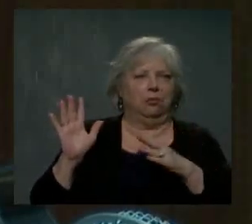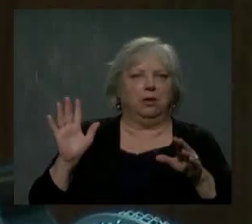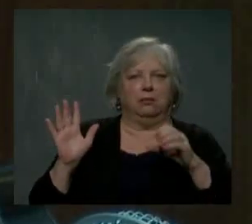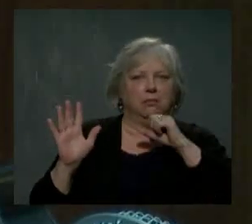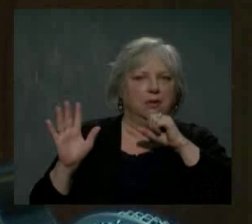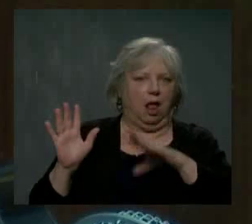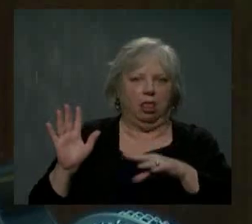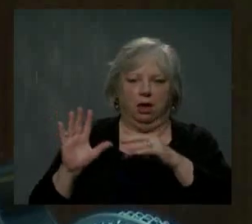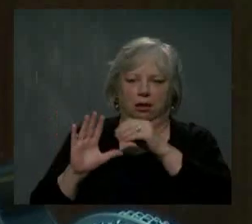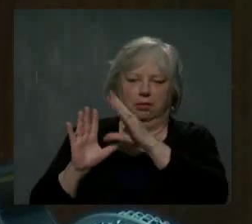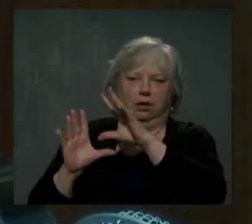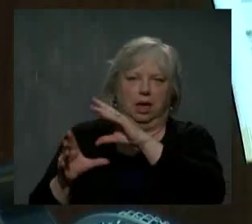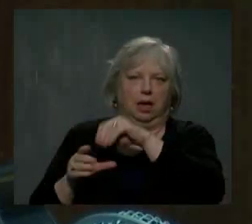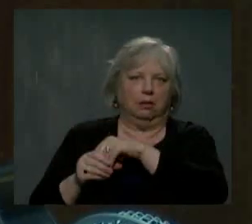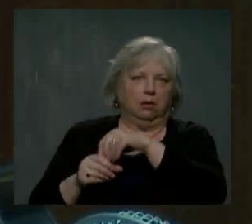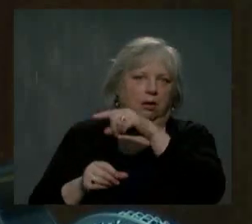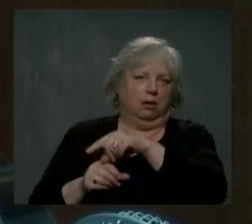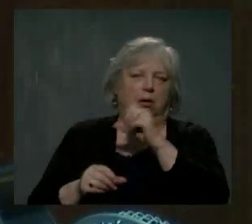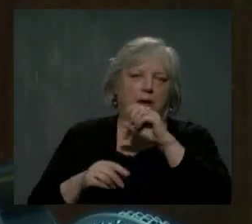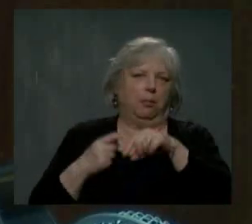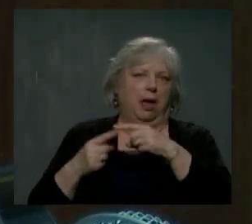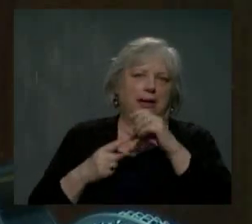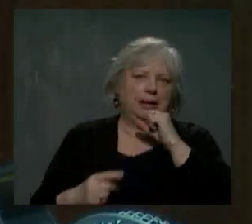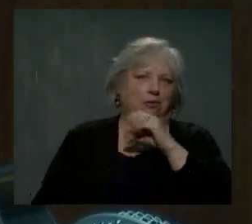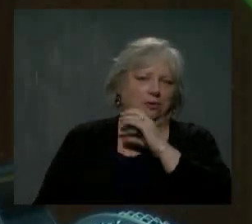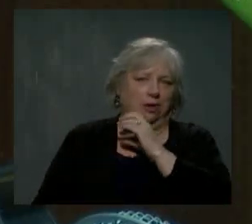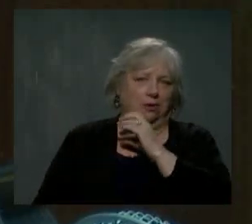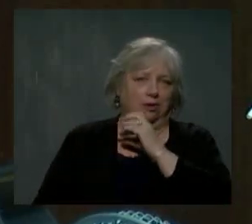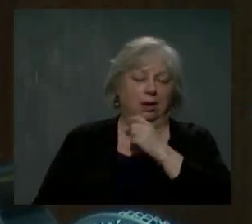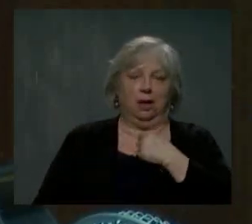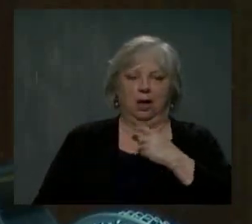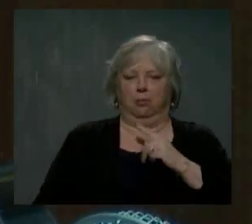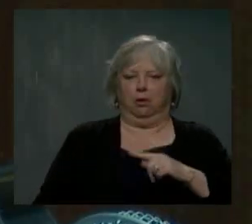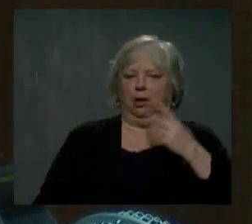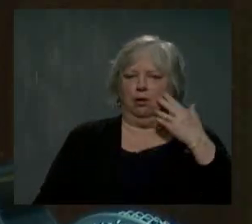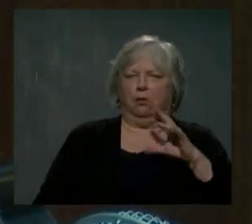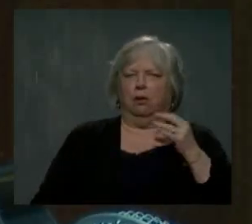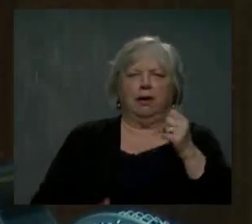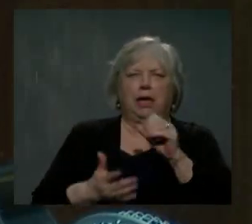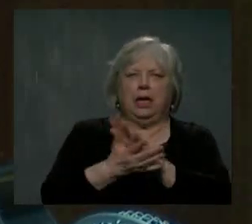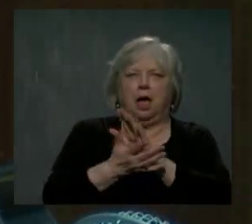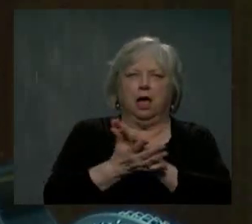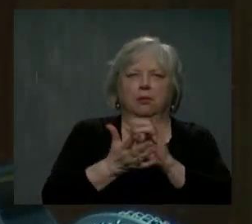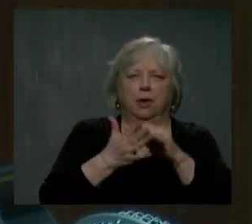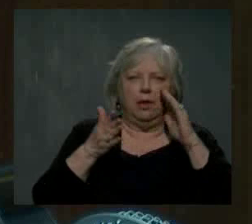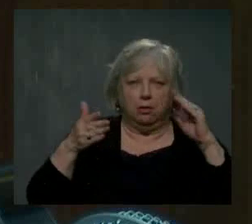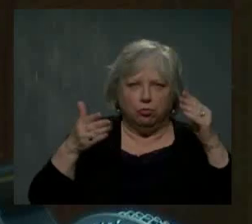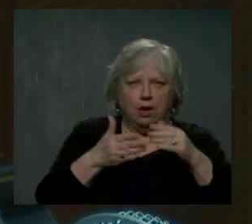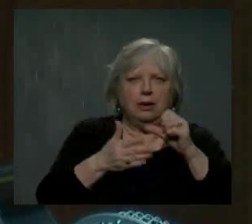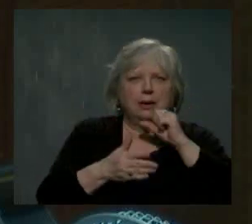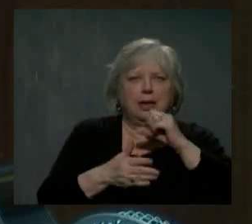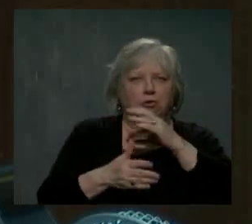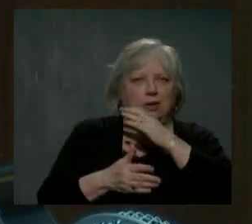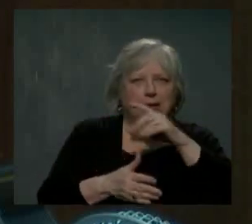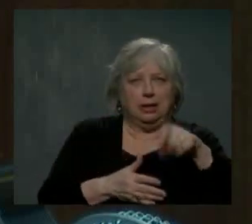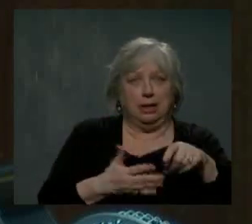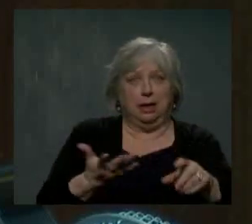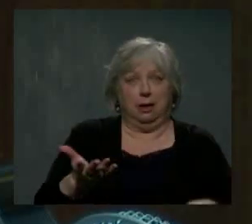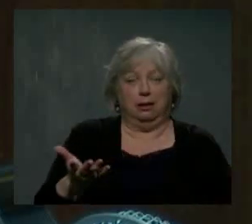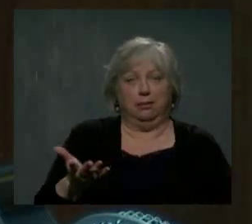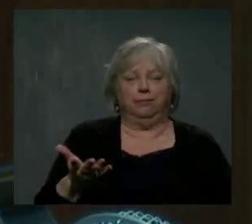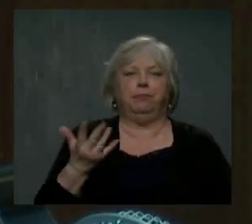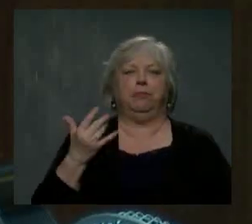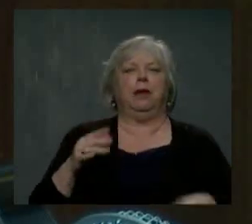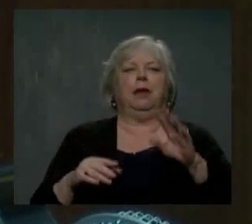about seniors and their needs. And I don't personally know of a document that addresses that issue. Now,